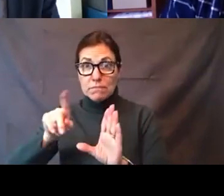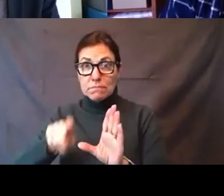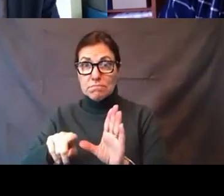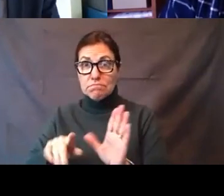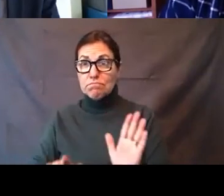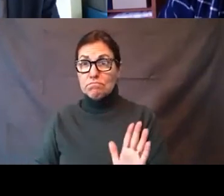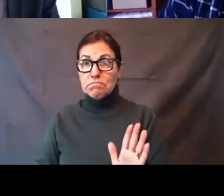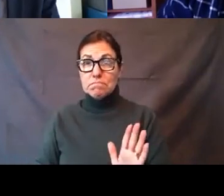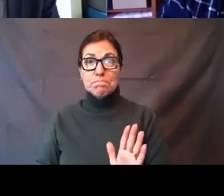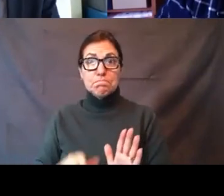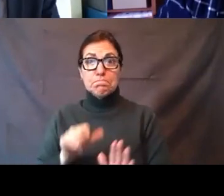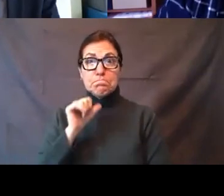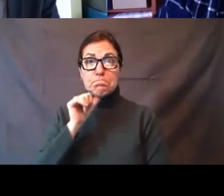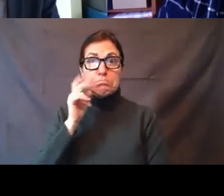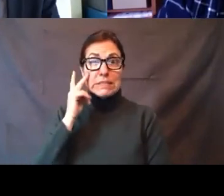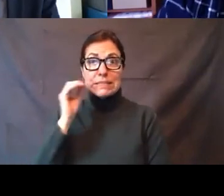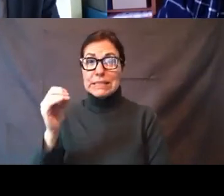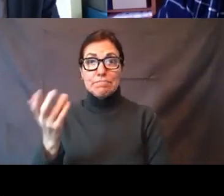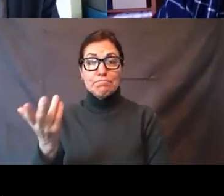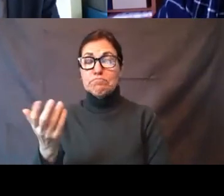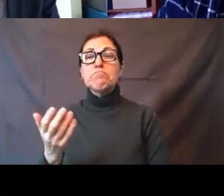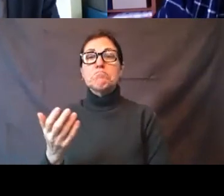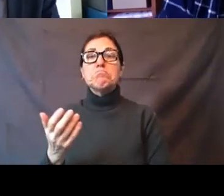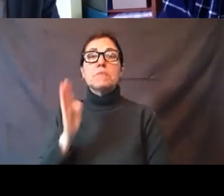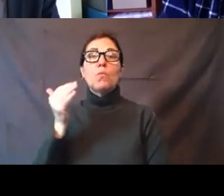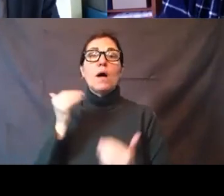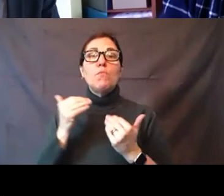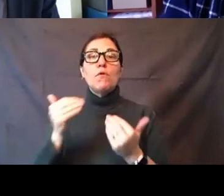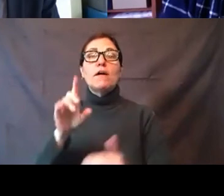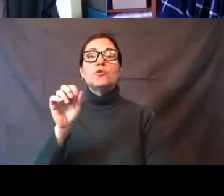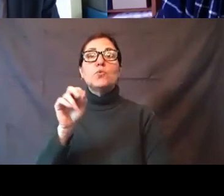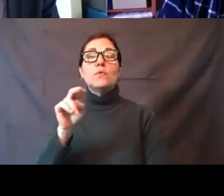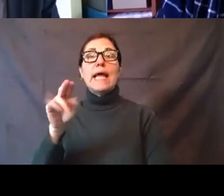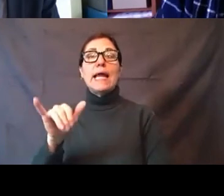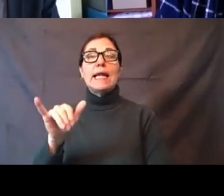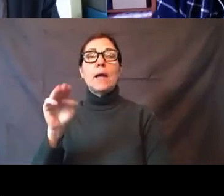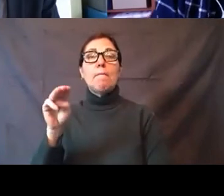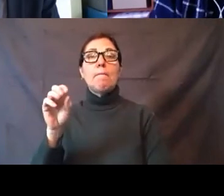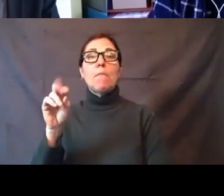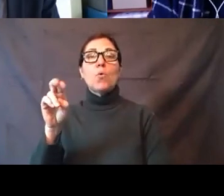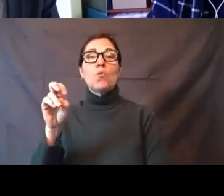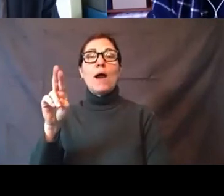Not seeing him. I would like to move on to Danny Marrero.